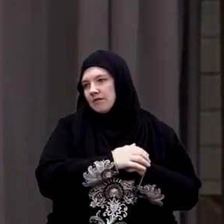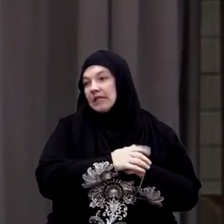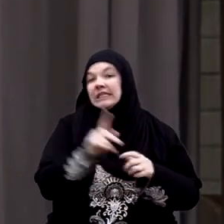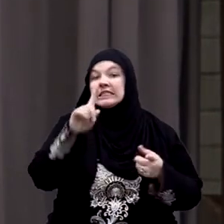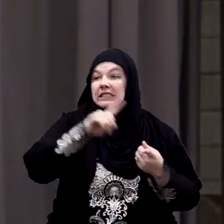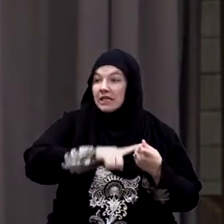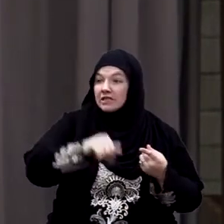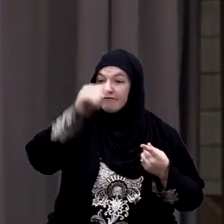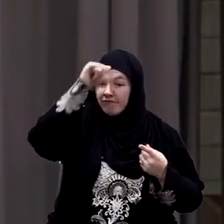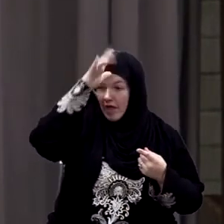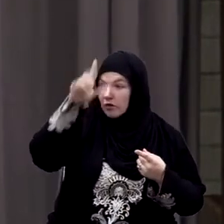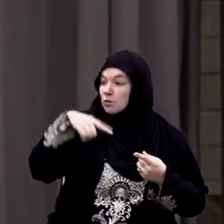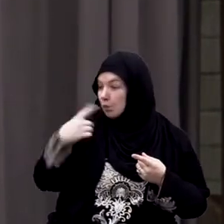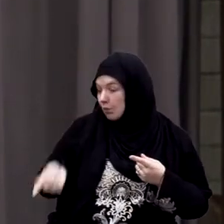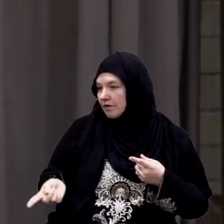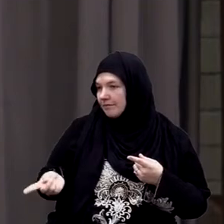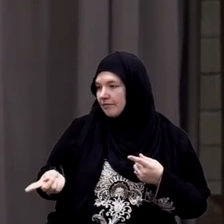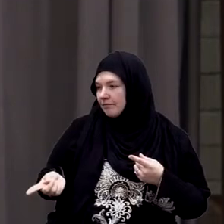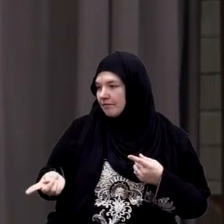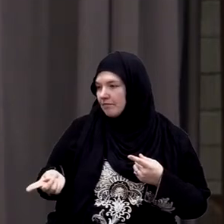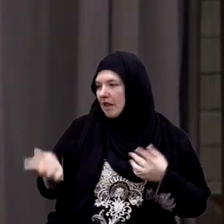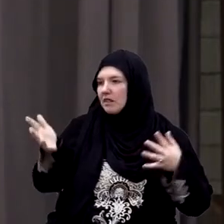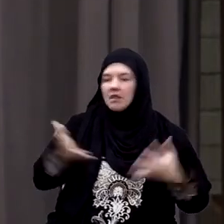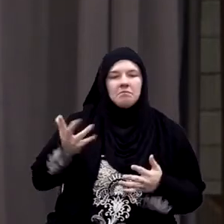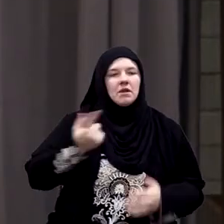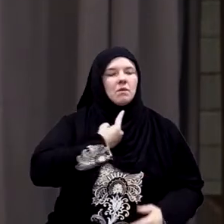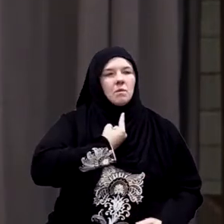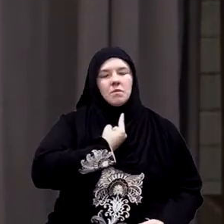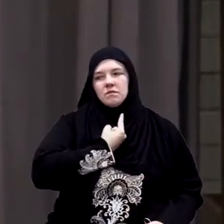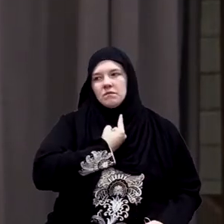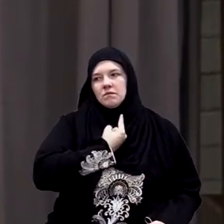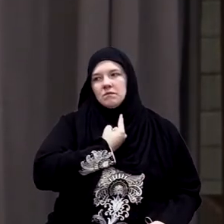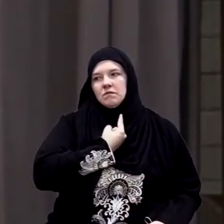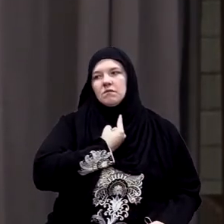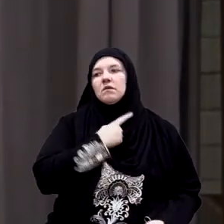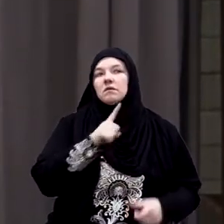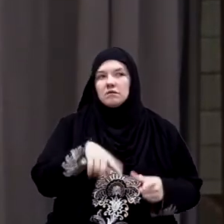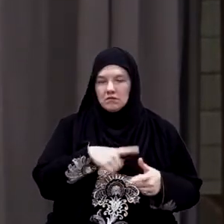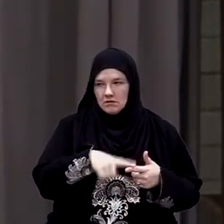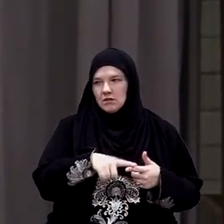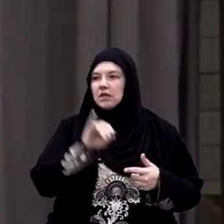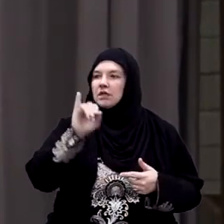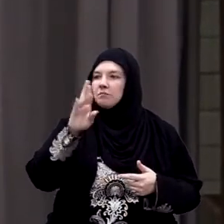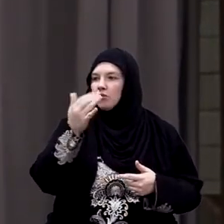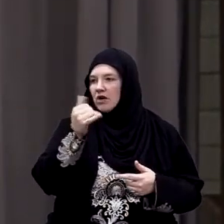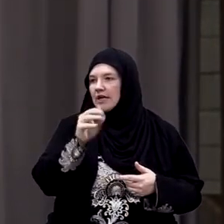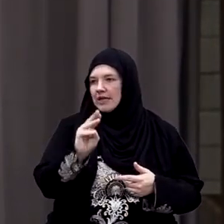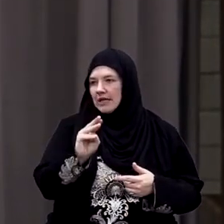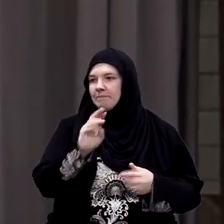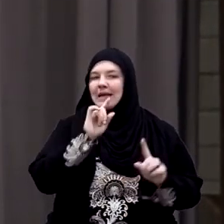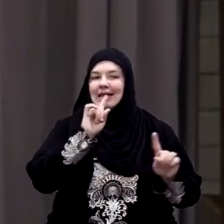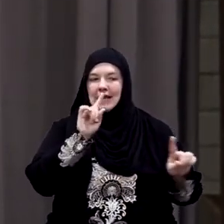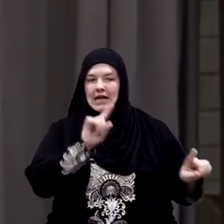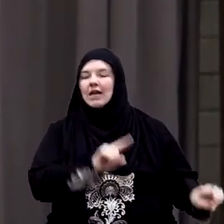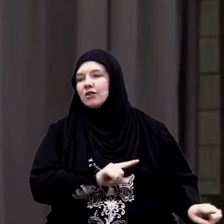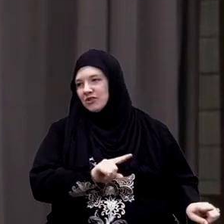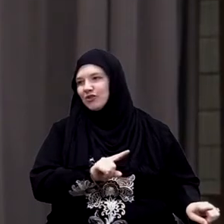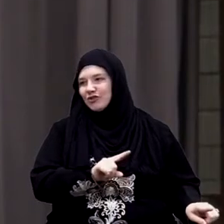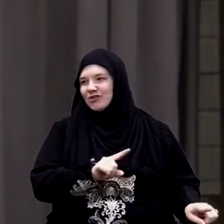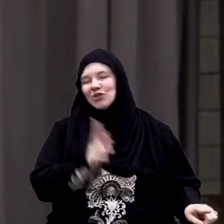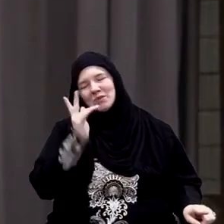Until his father told him, leave me alone. Then Ibrahim answers the way that you will